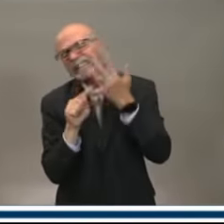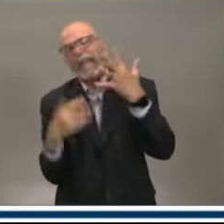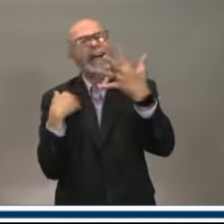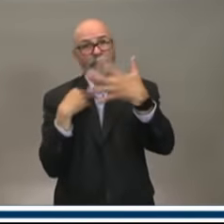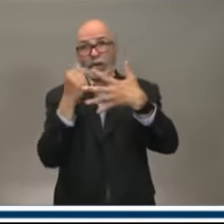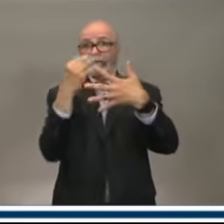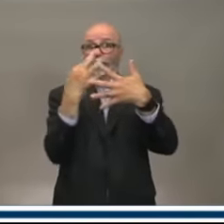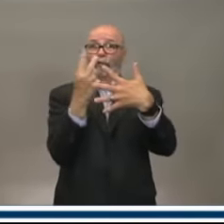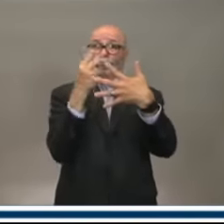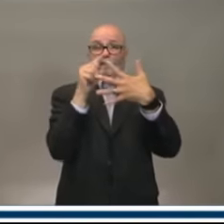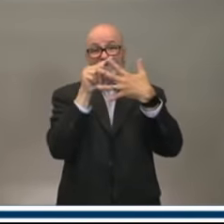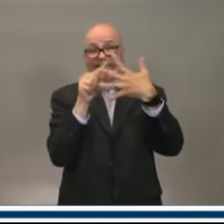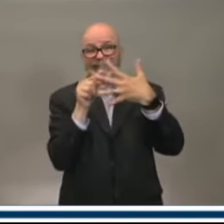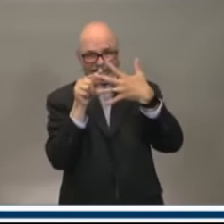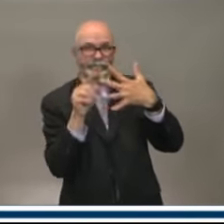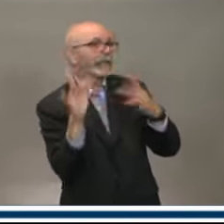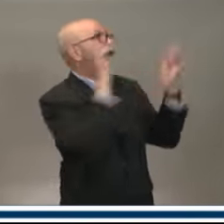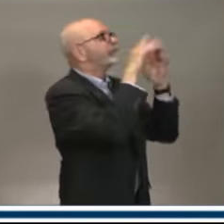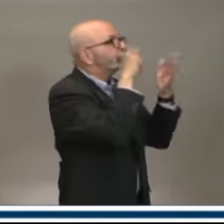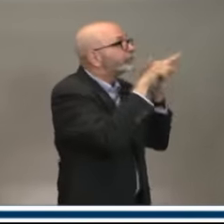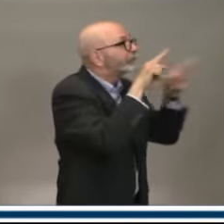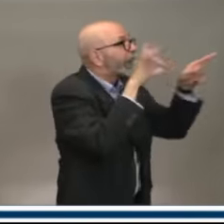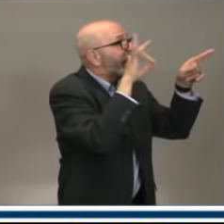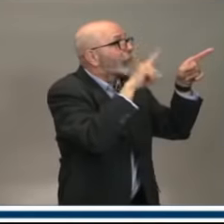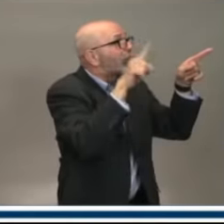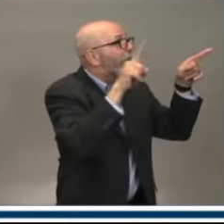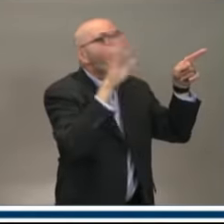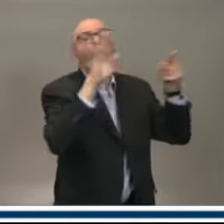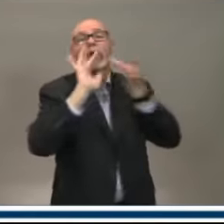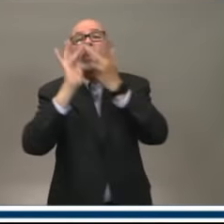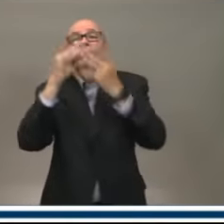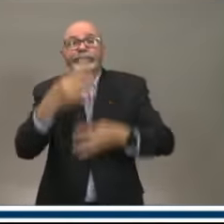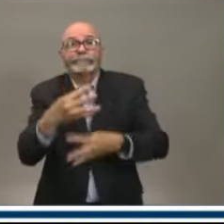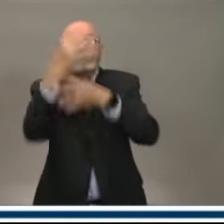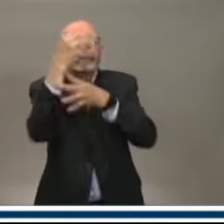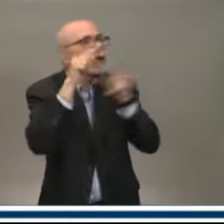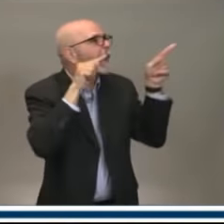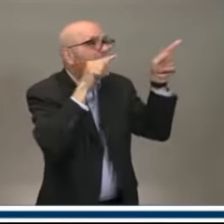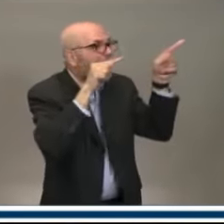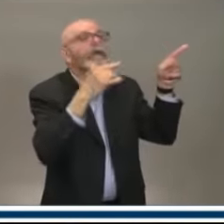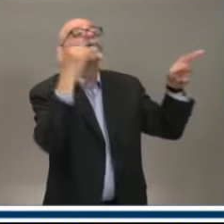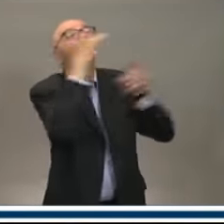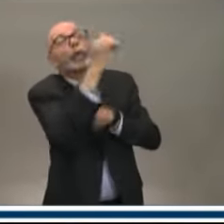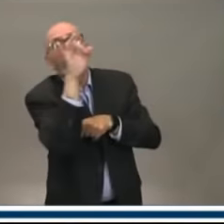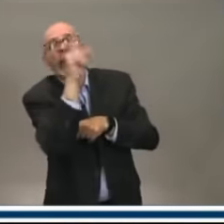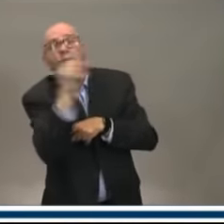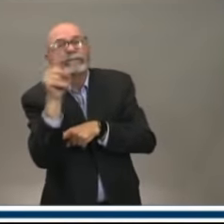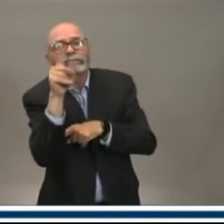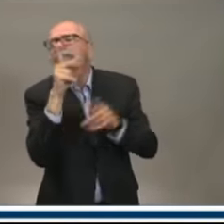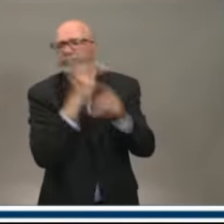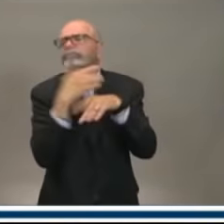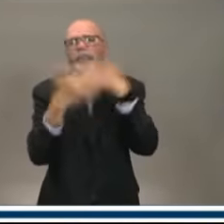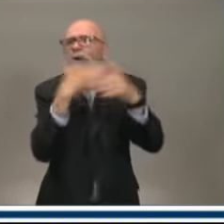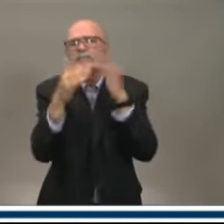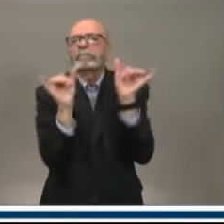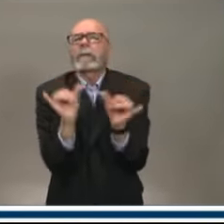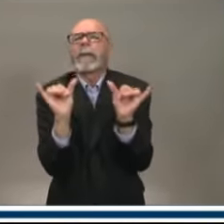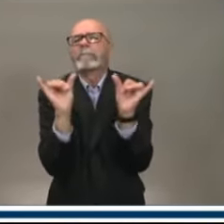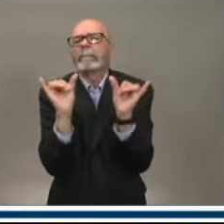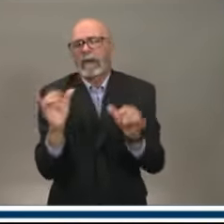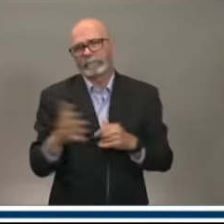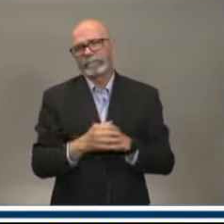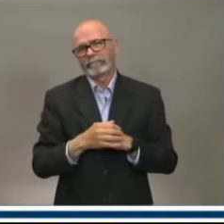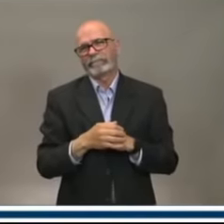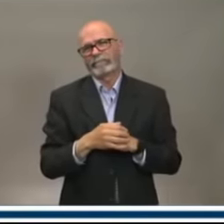online assessment tool. If you can't, you can phone 811 and they'll walk you through a process to do further assessment and get direction